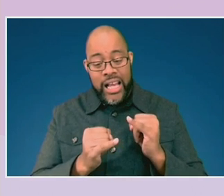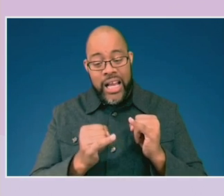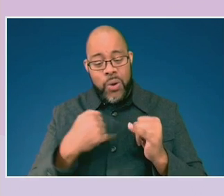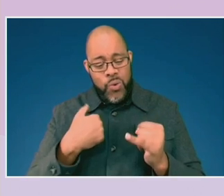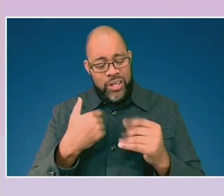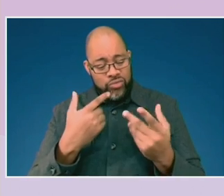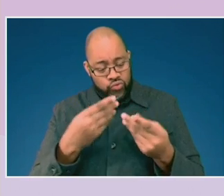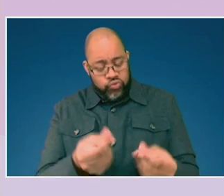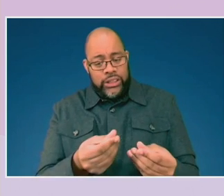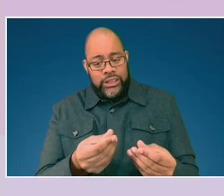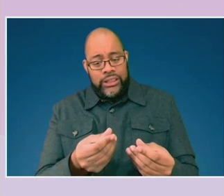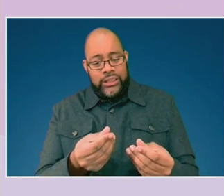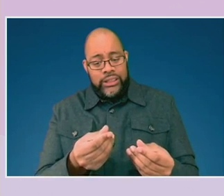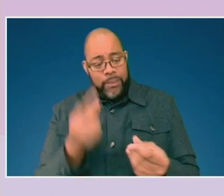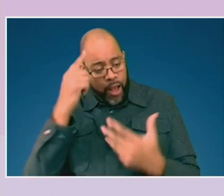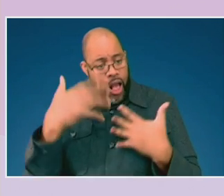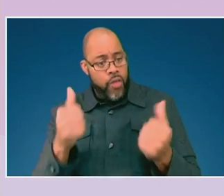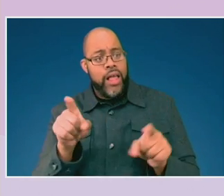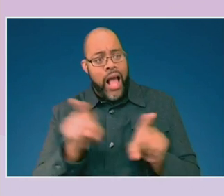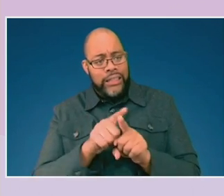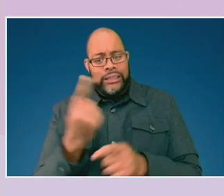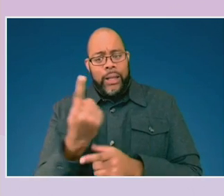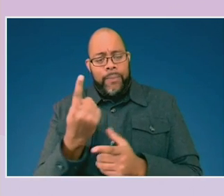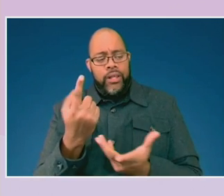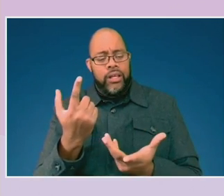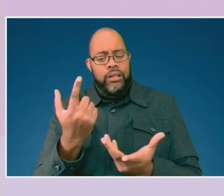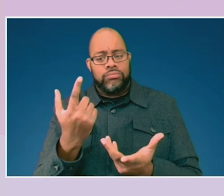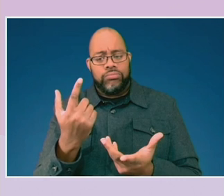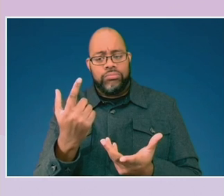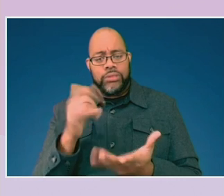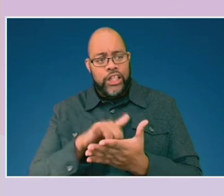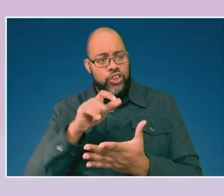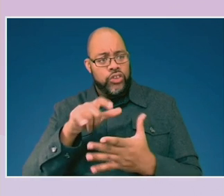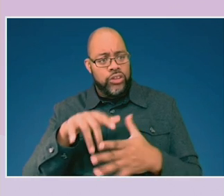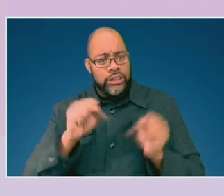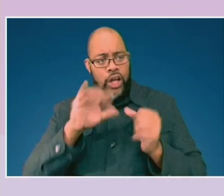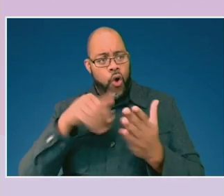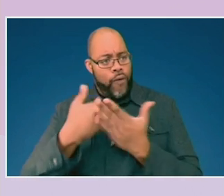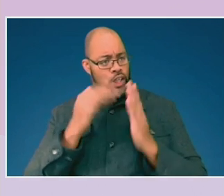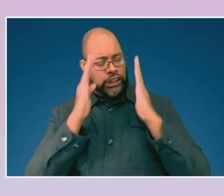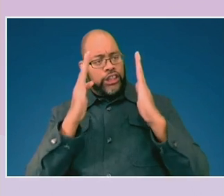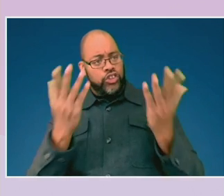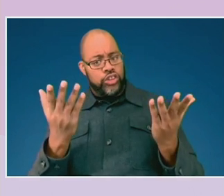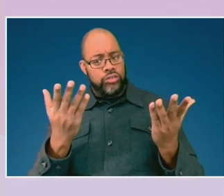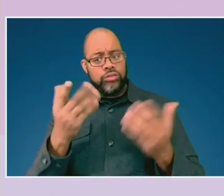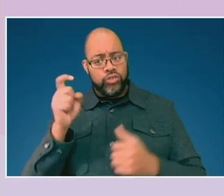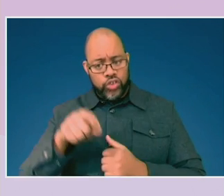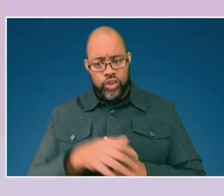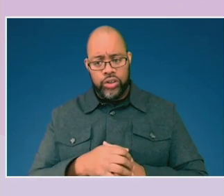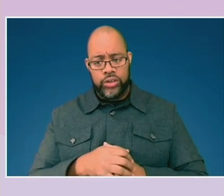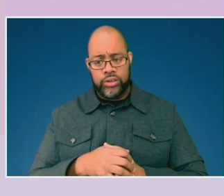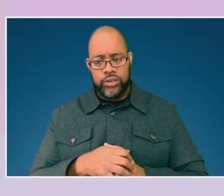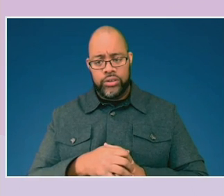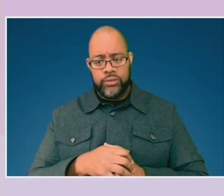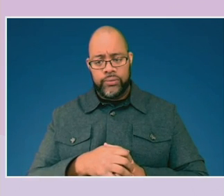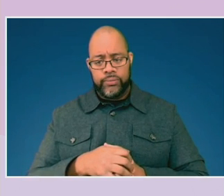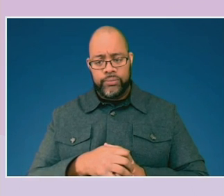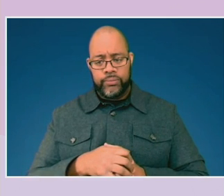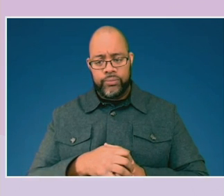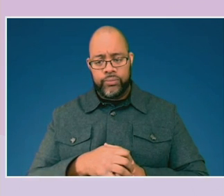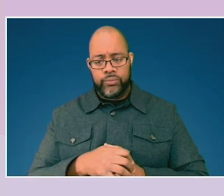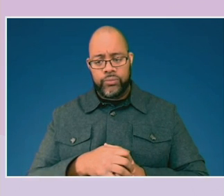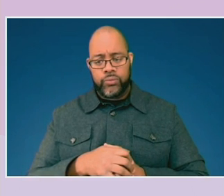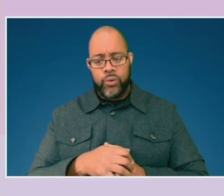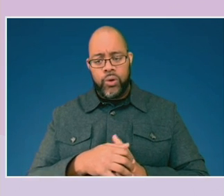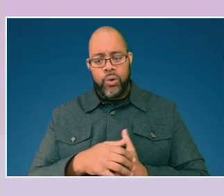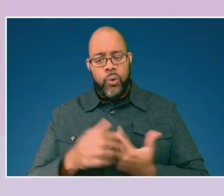treat mental health as something that should take all of our attention. That should be one where we no